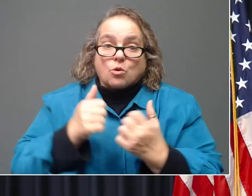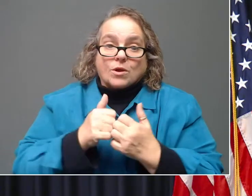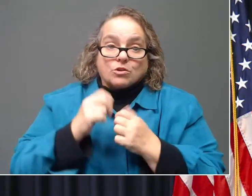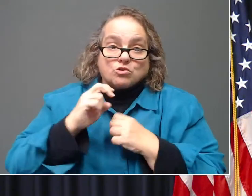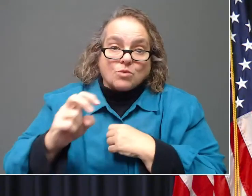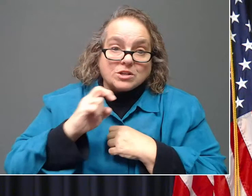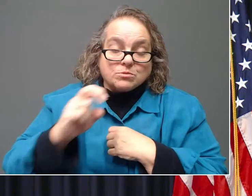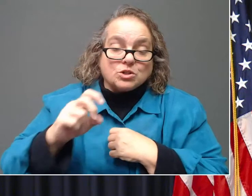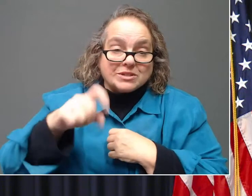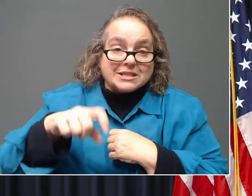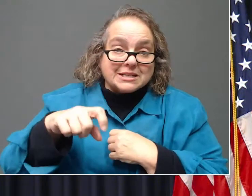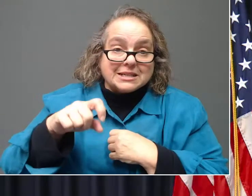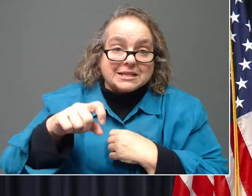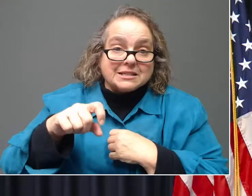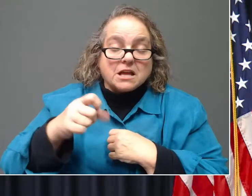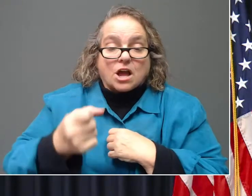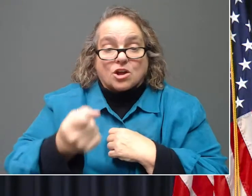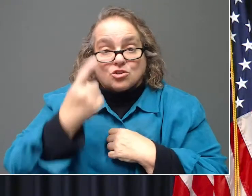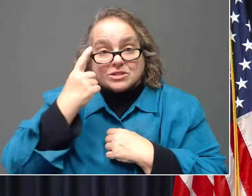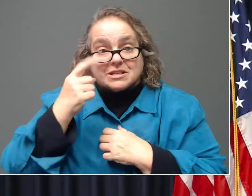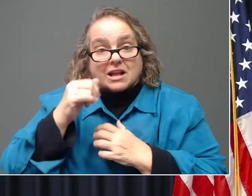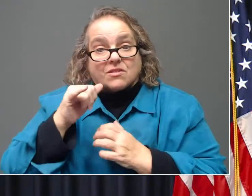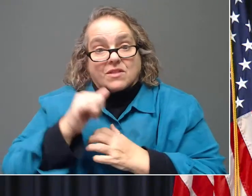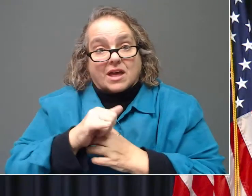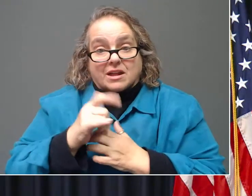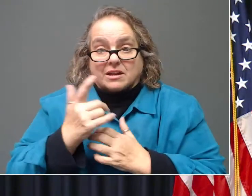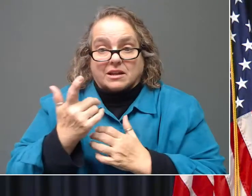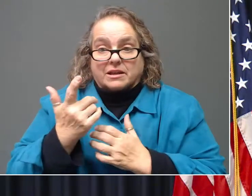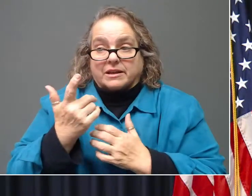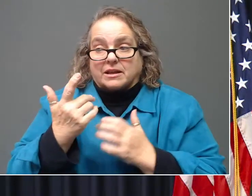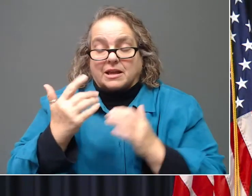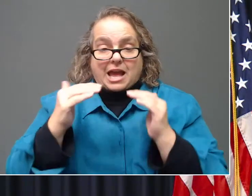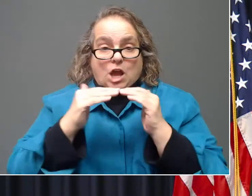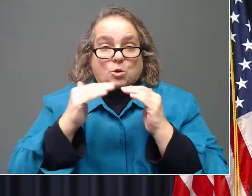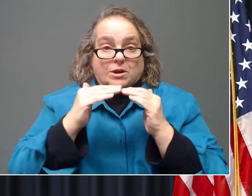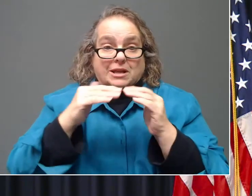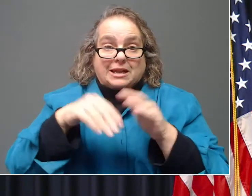needs, understand the equity needs in